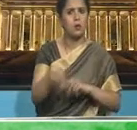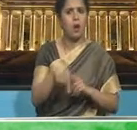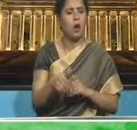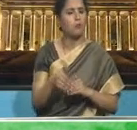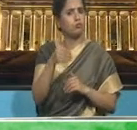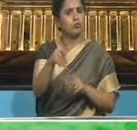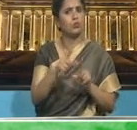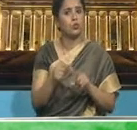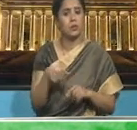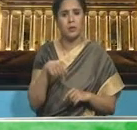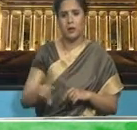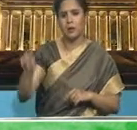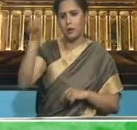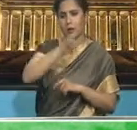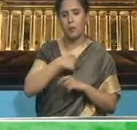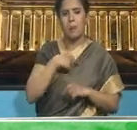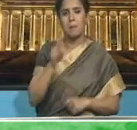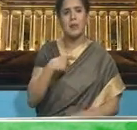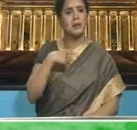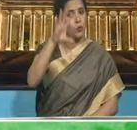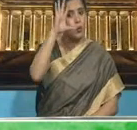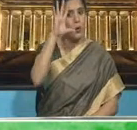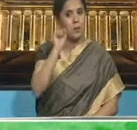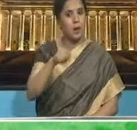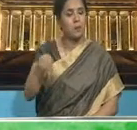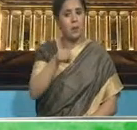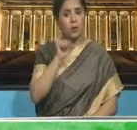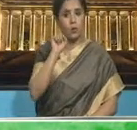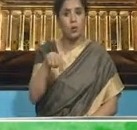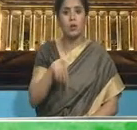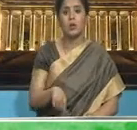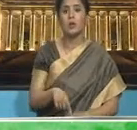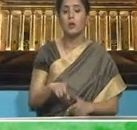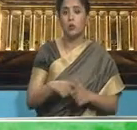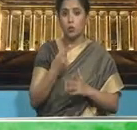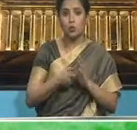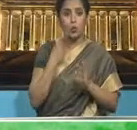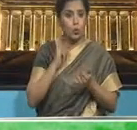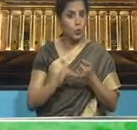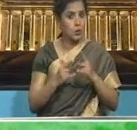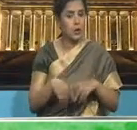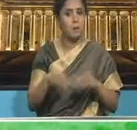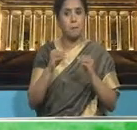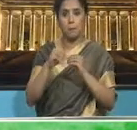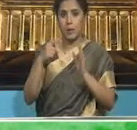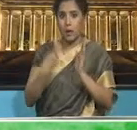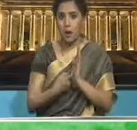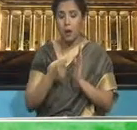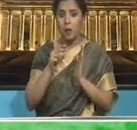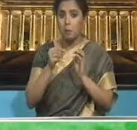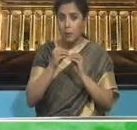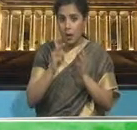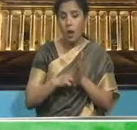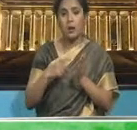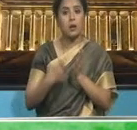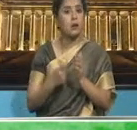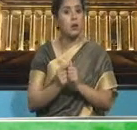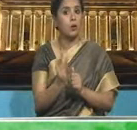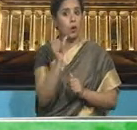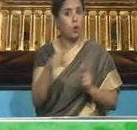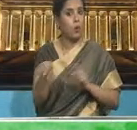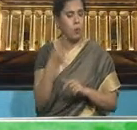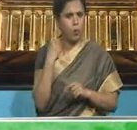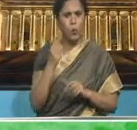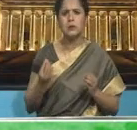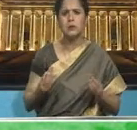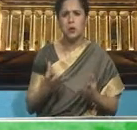On this day, we should also remember the role of jurist B.N. Rao, who had prepared the initial